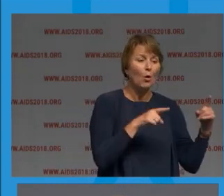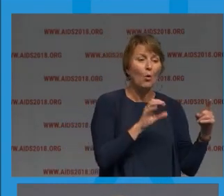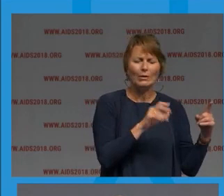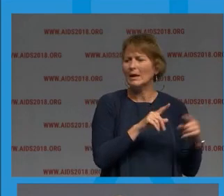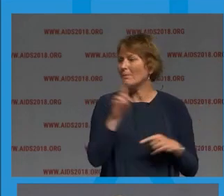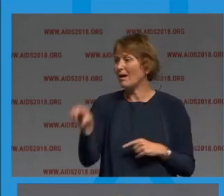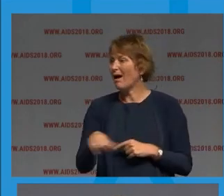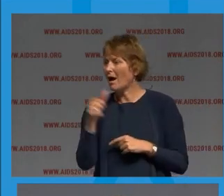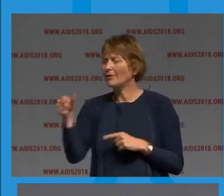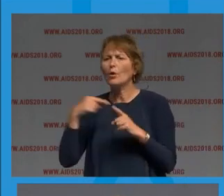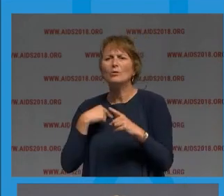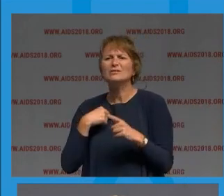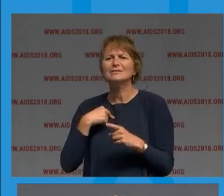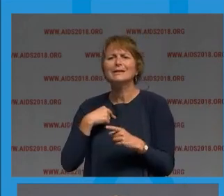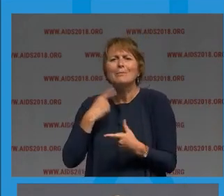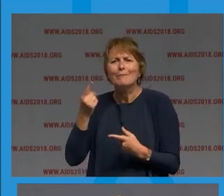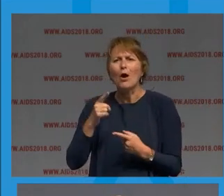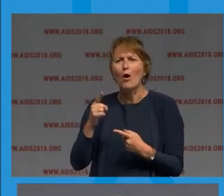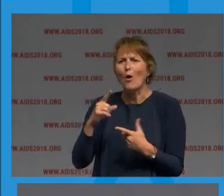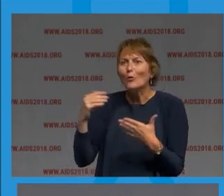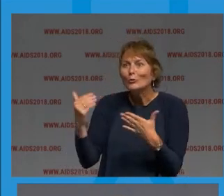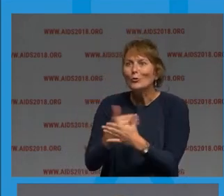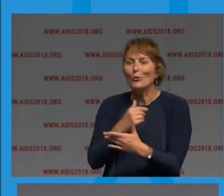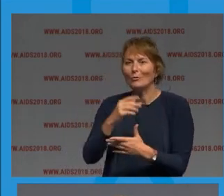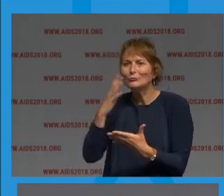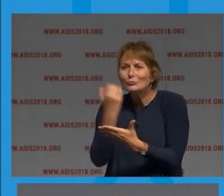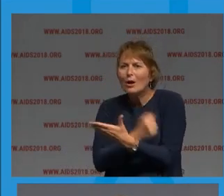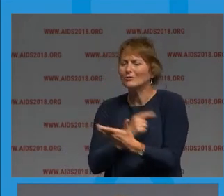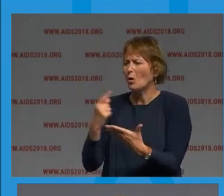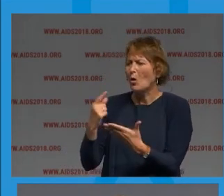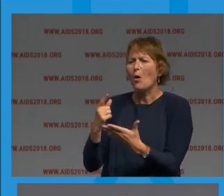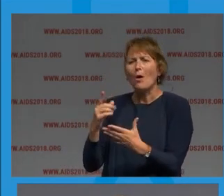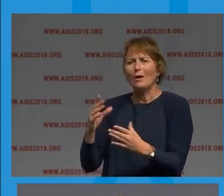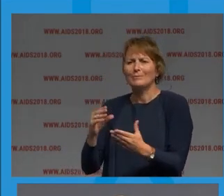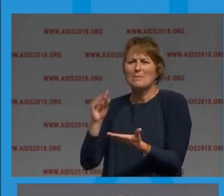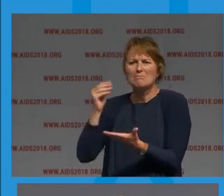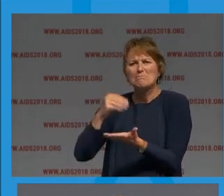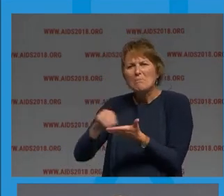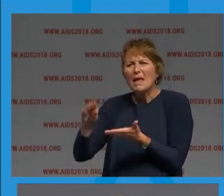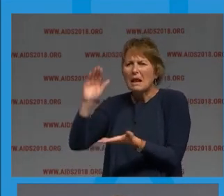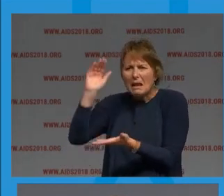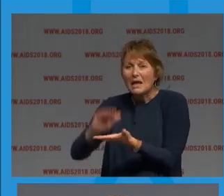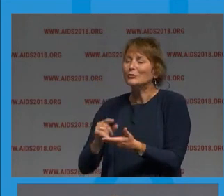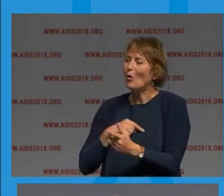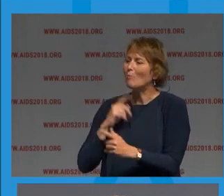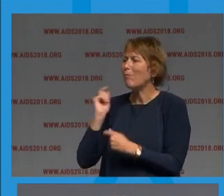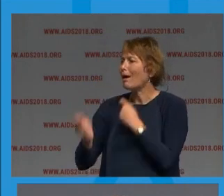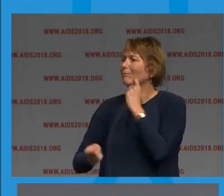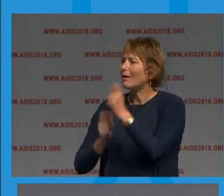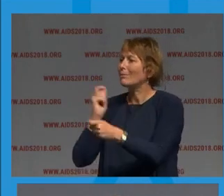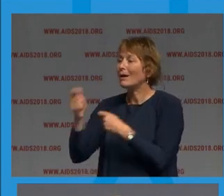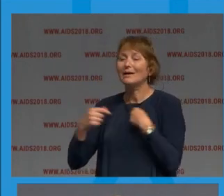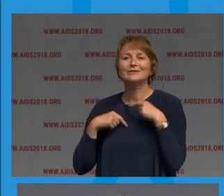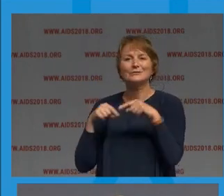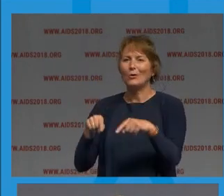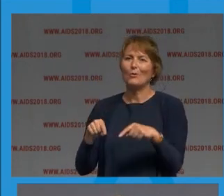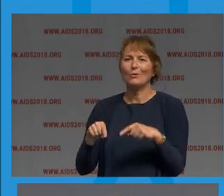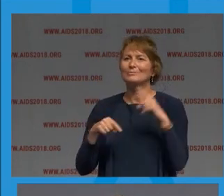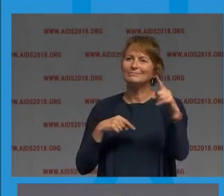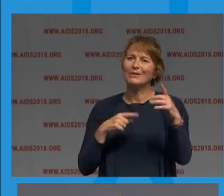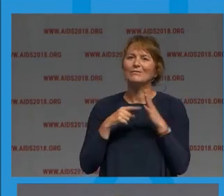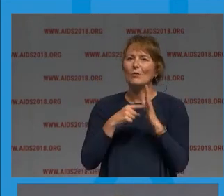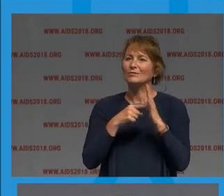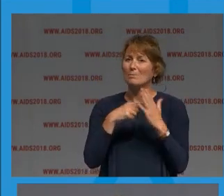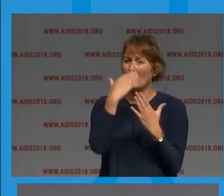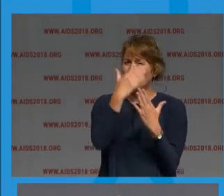attractive and affordable for young people. OST and Aloxone provision are not effective. Needle and